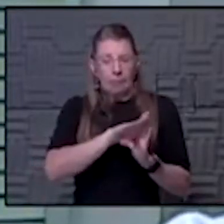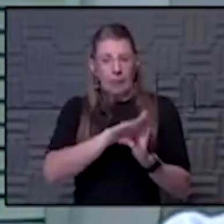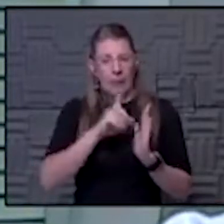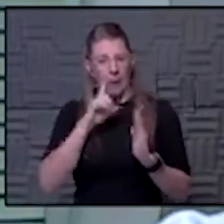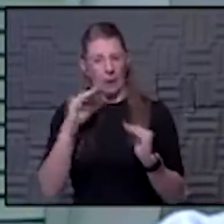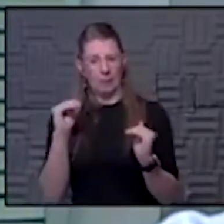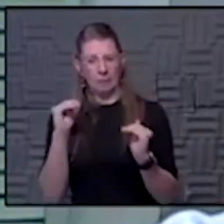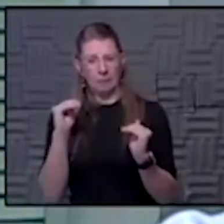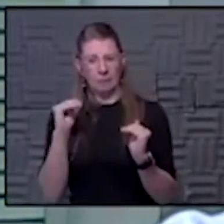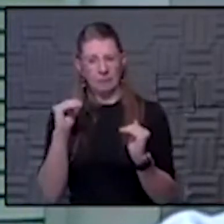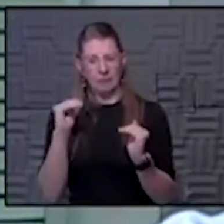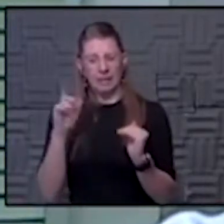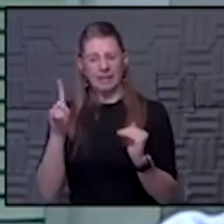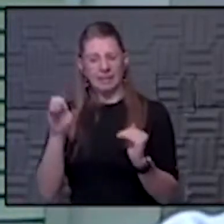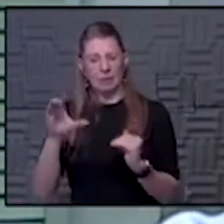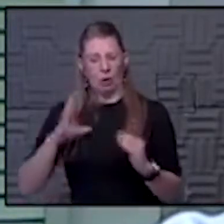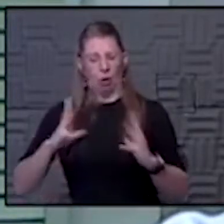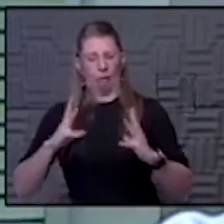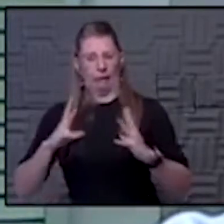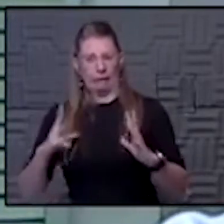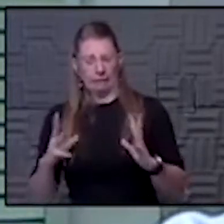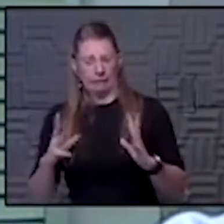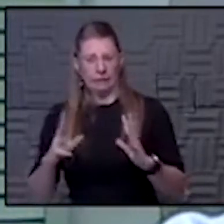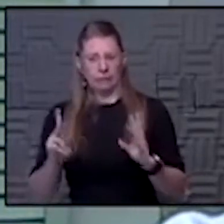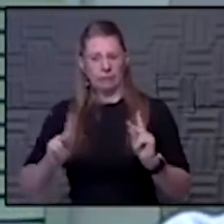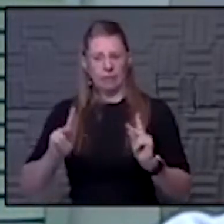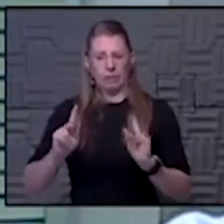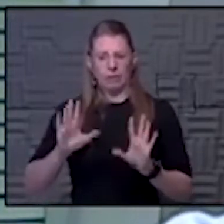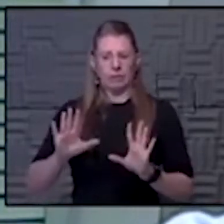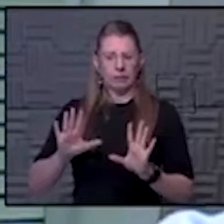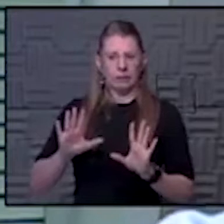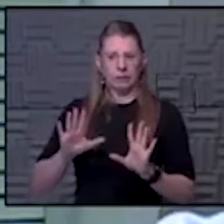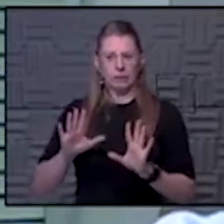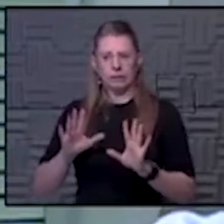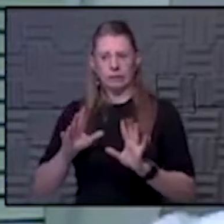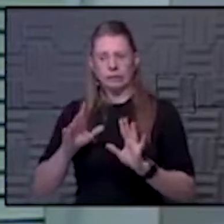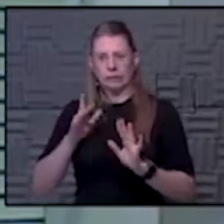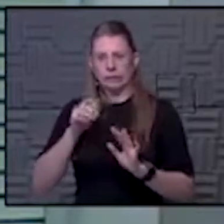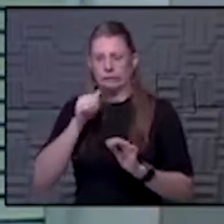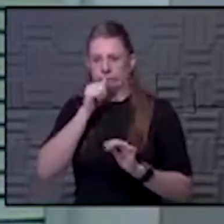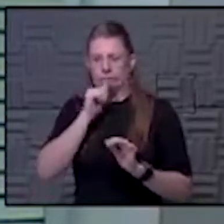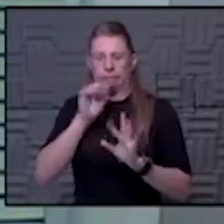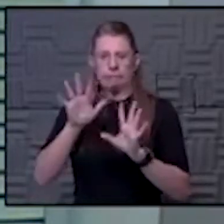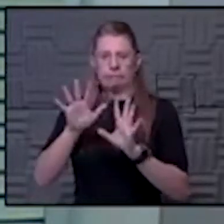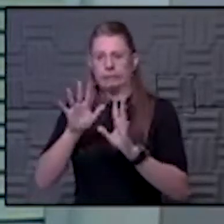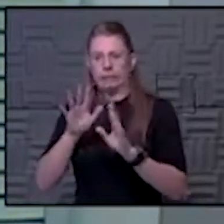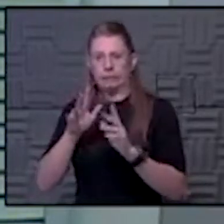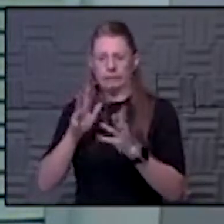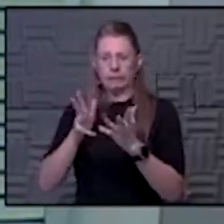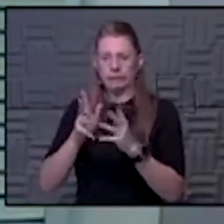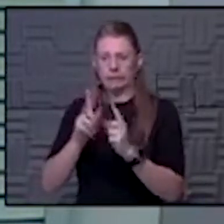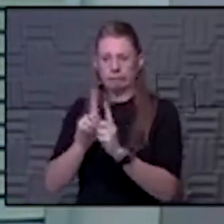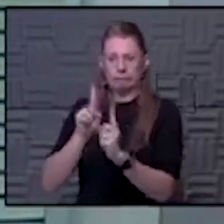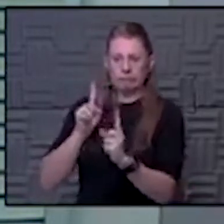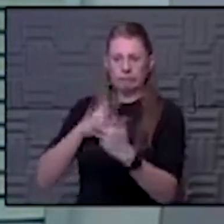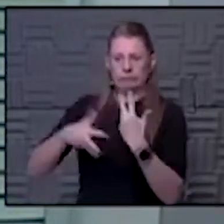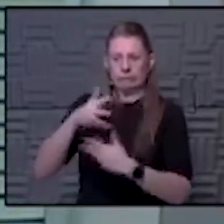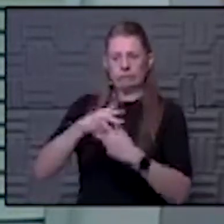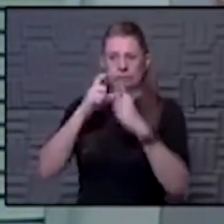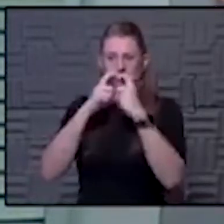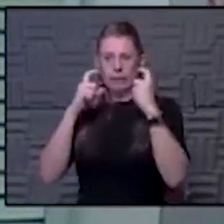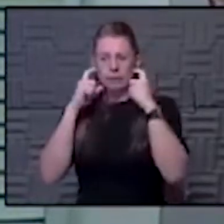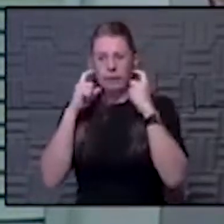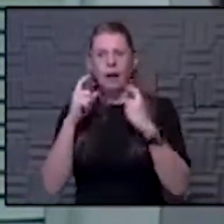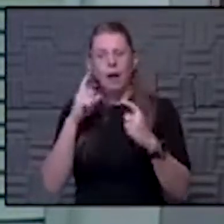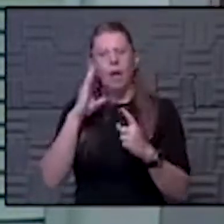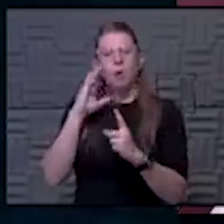the December holidays that people show some restraint, wear masks, socially distance, and the like. I know you are going to do that admonishment,